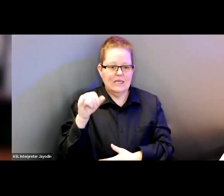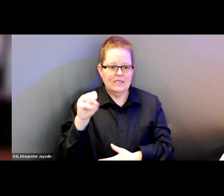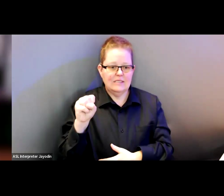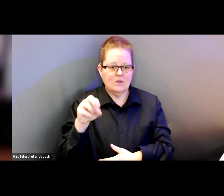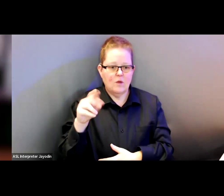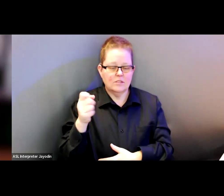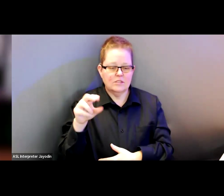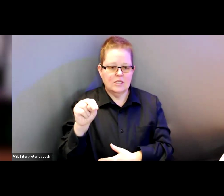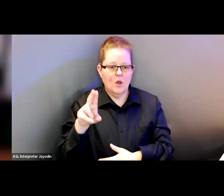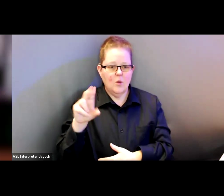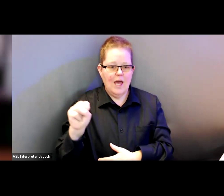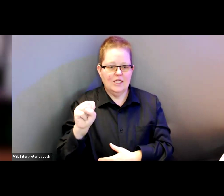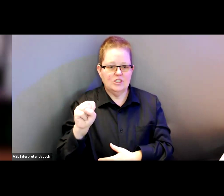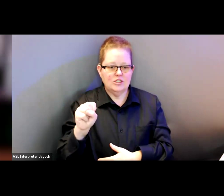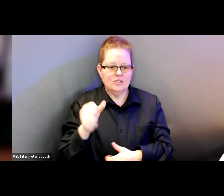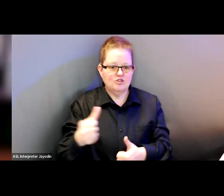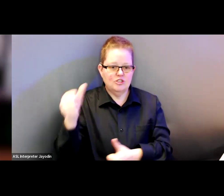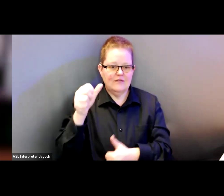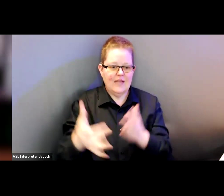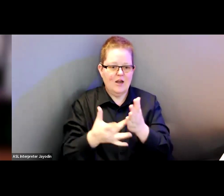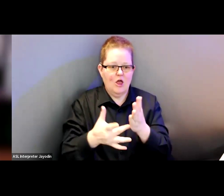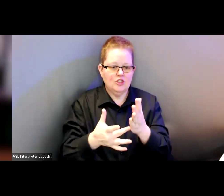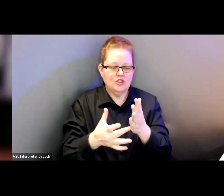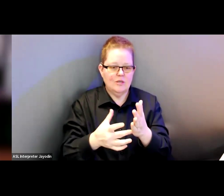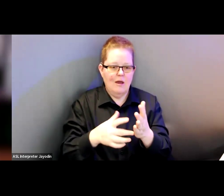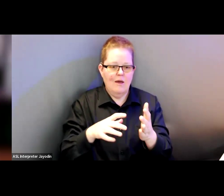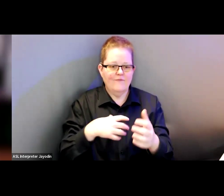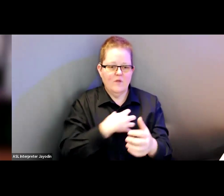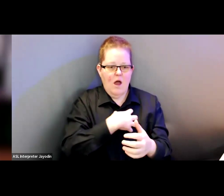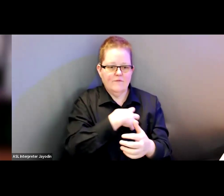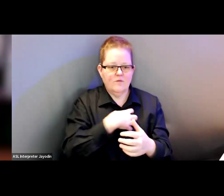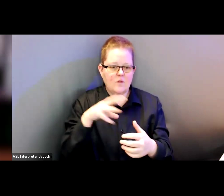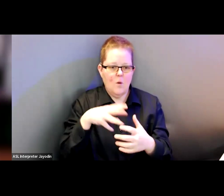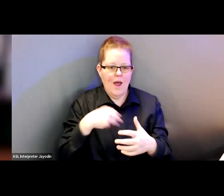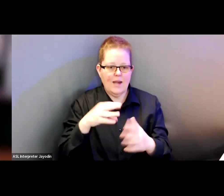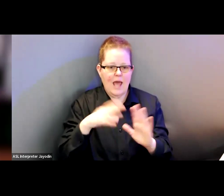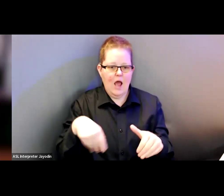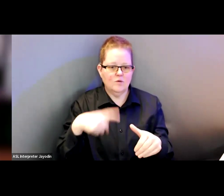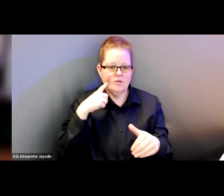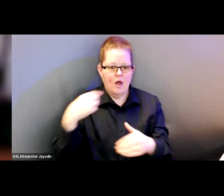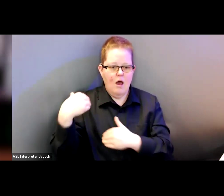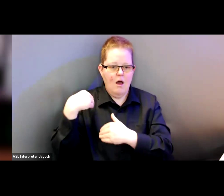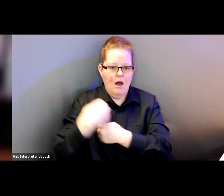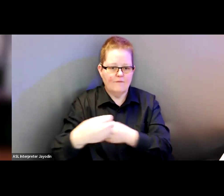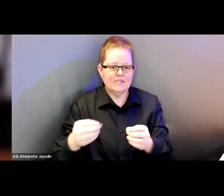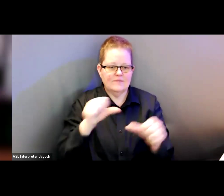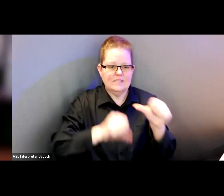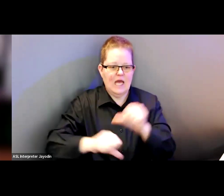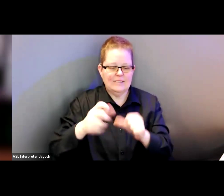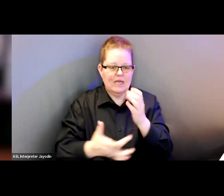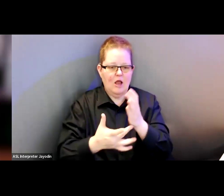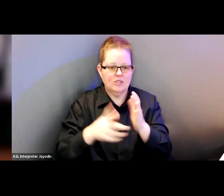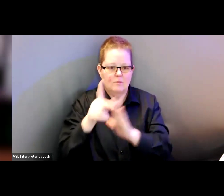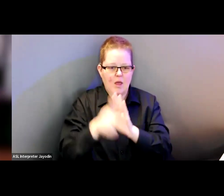Chief Technology Officer at the White House Office of Science and Technology Policy, who will be transitioning to the